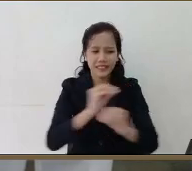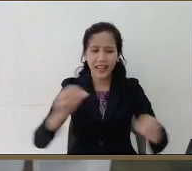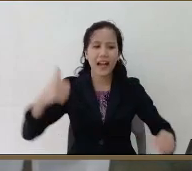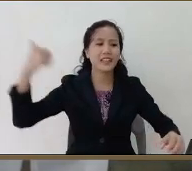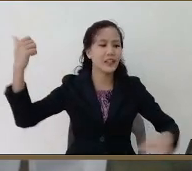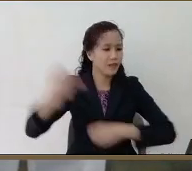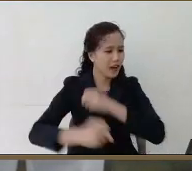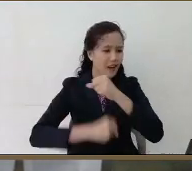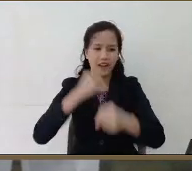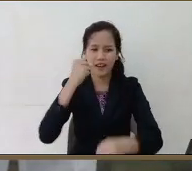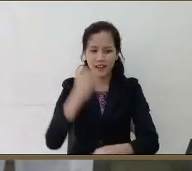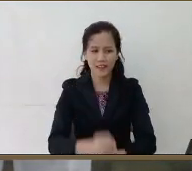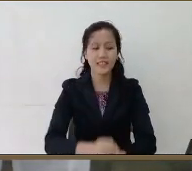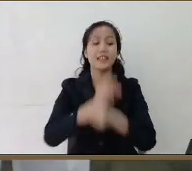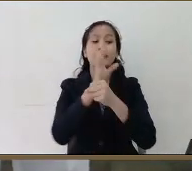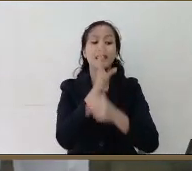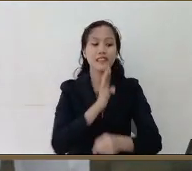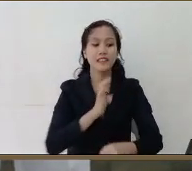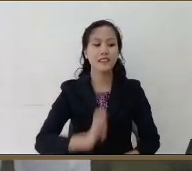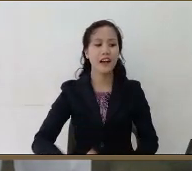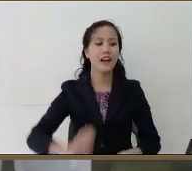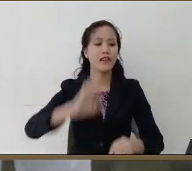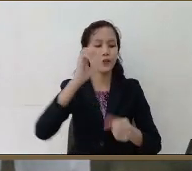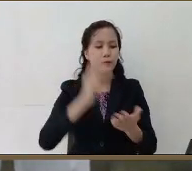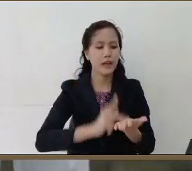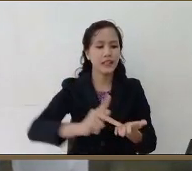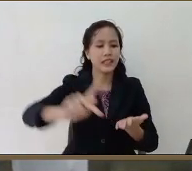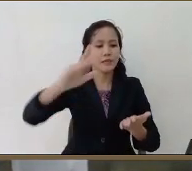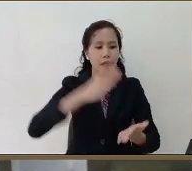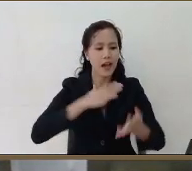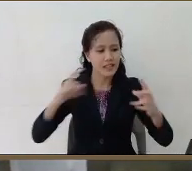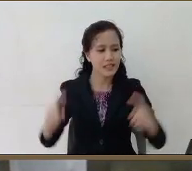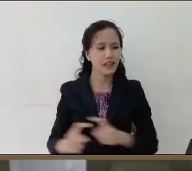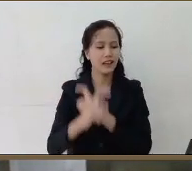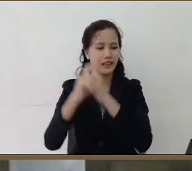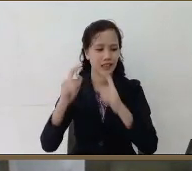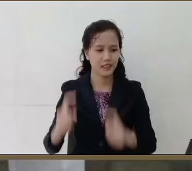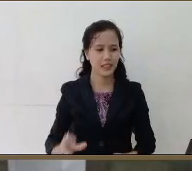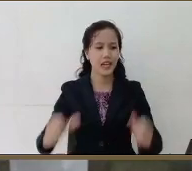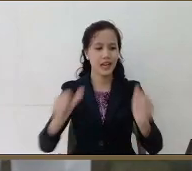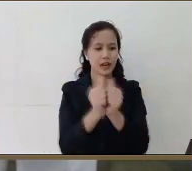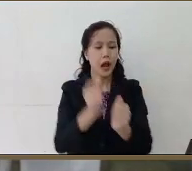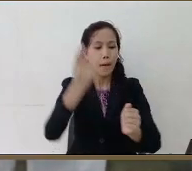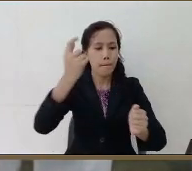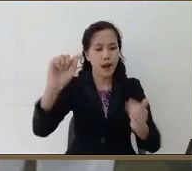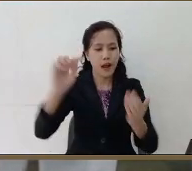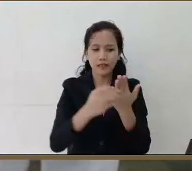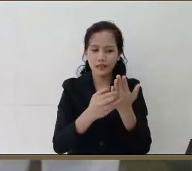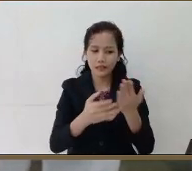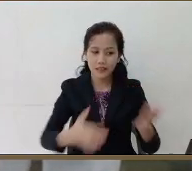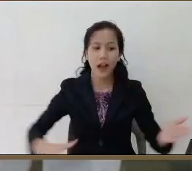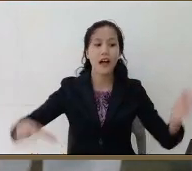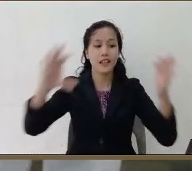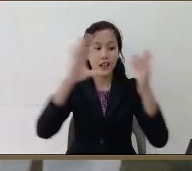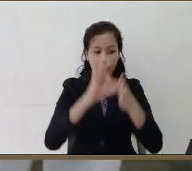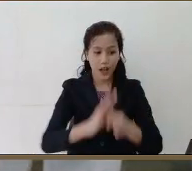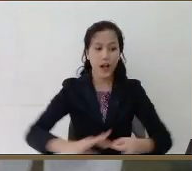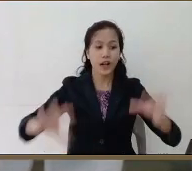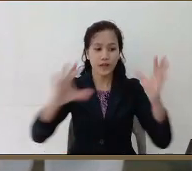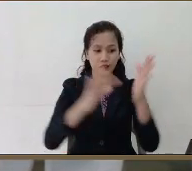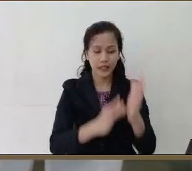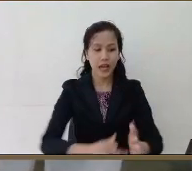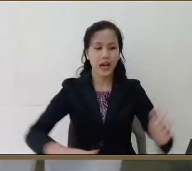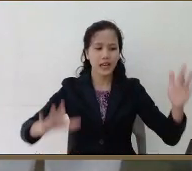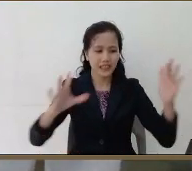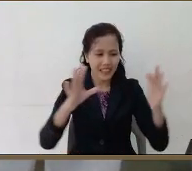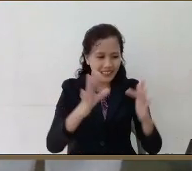other sacrifice could have ever paid a price. With just one drop of